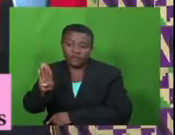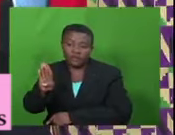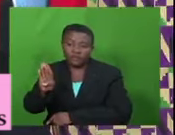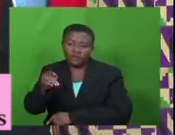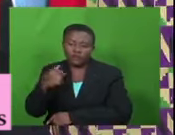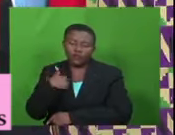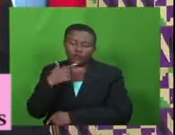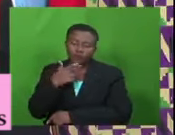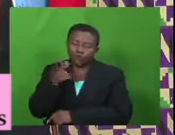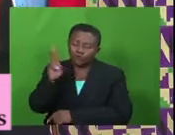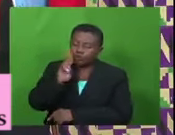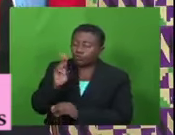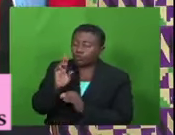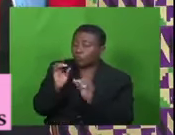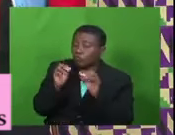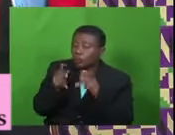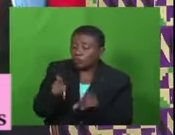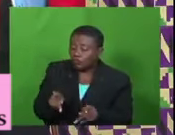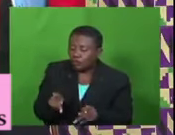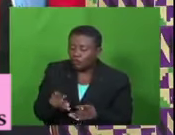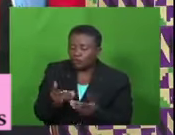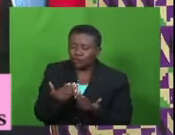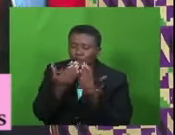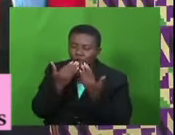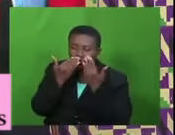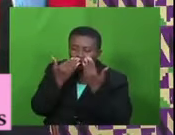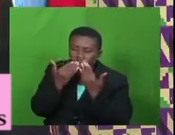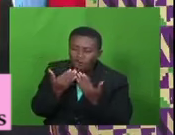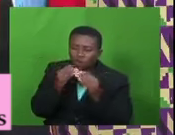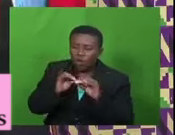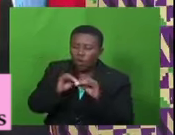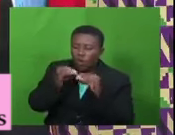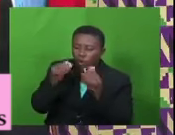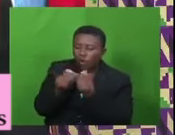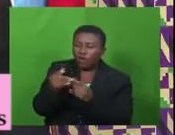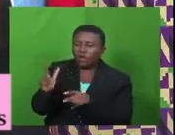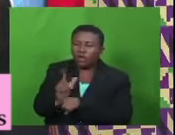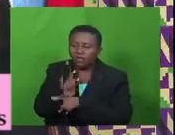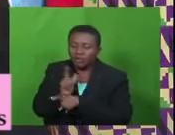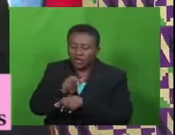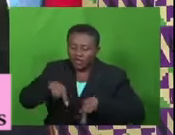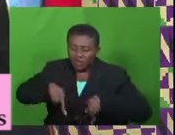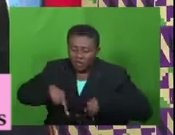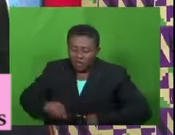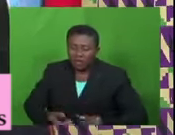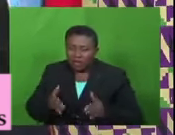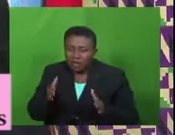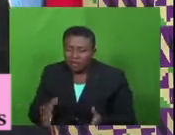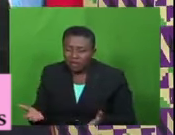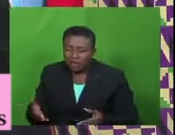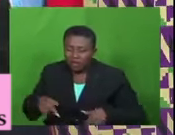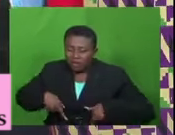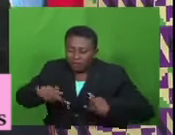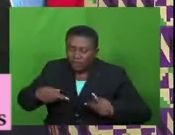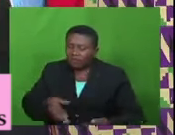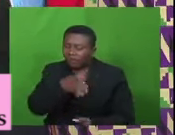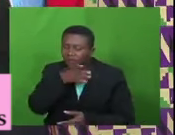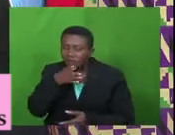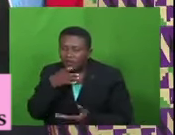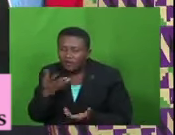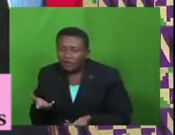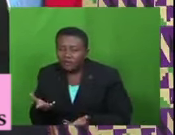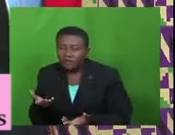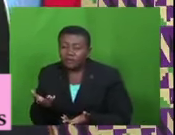this opportunity to thank organized labor, pensioners, pension fund managers, the